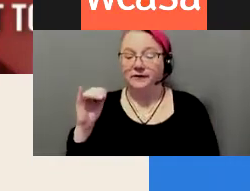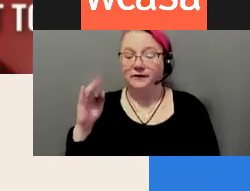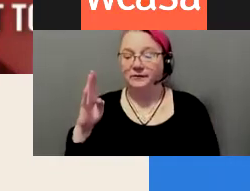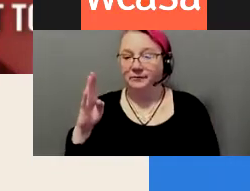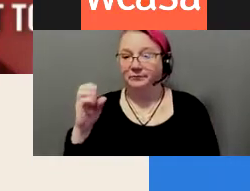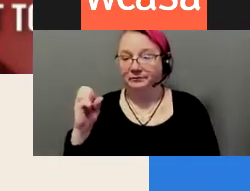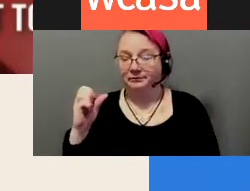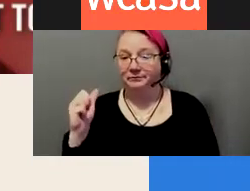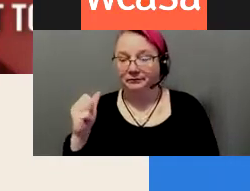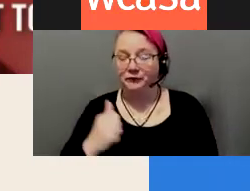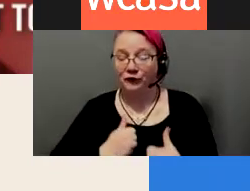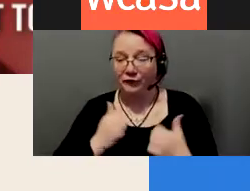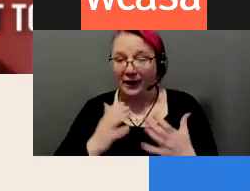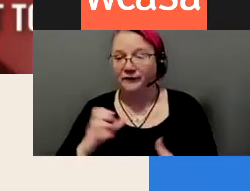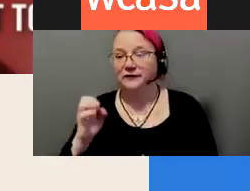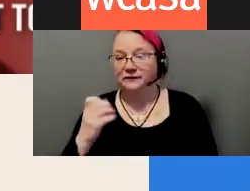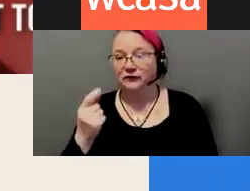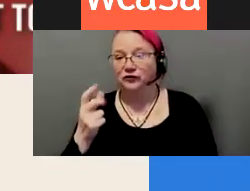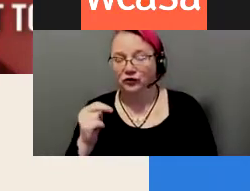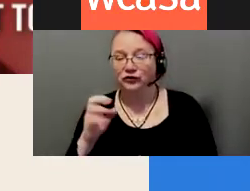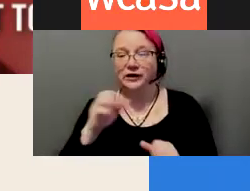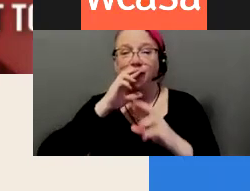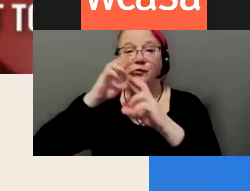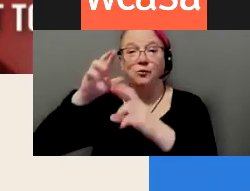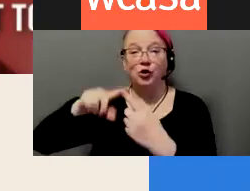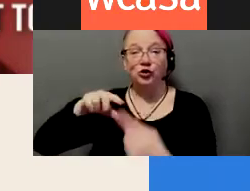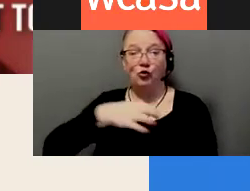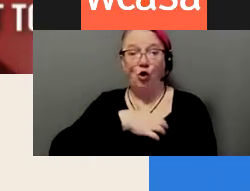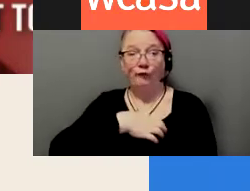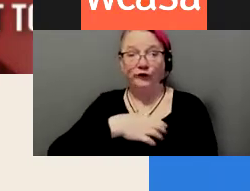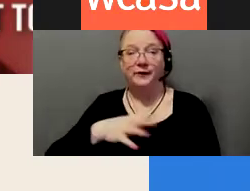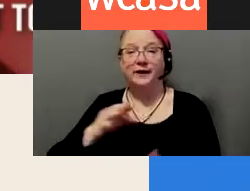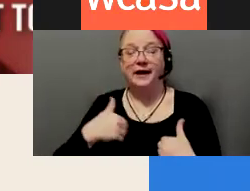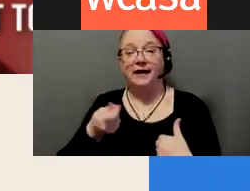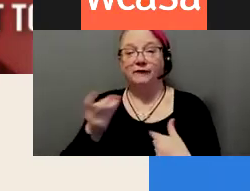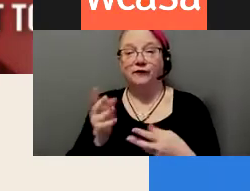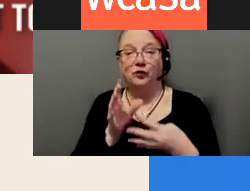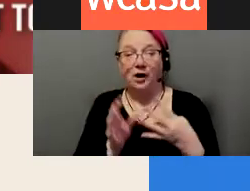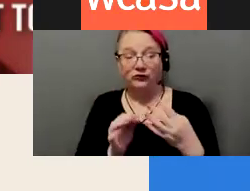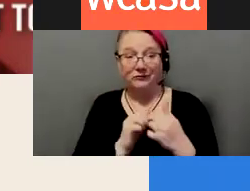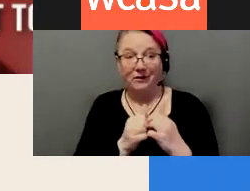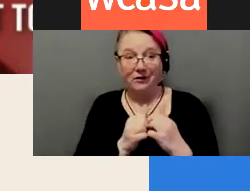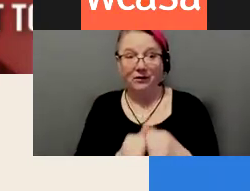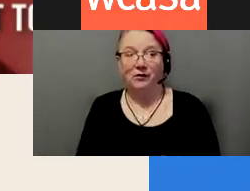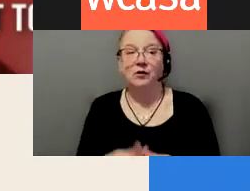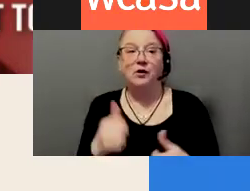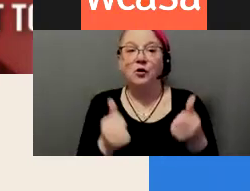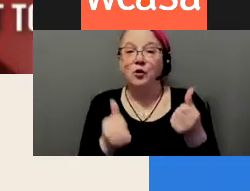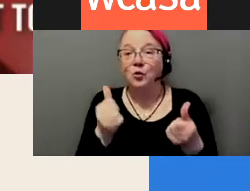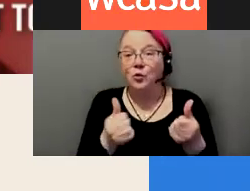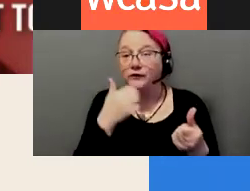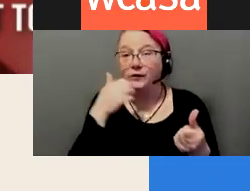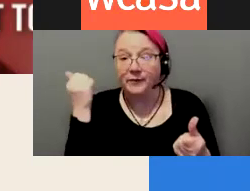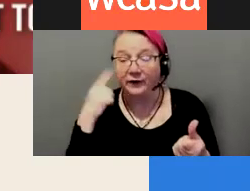sextortion can report the crimes they have experienced to law enforcement and have a few options for doing so. Which option might be best